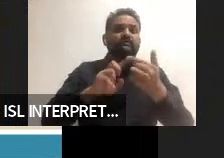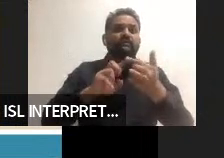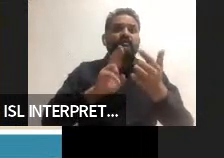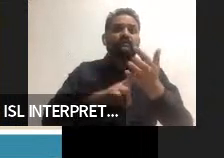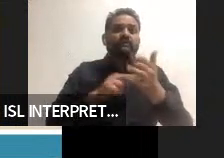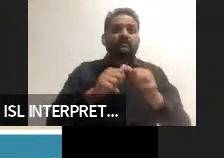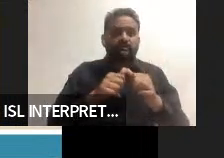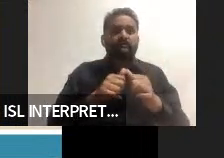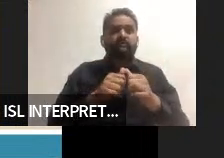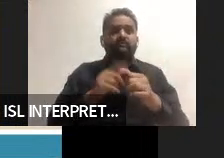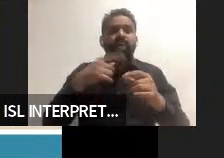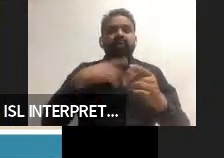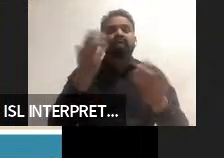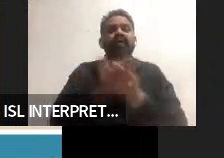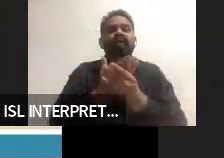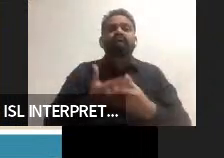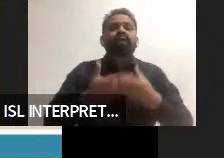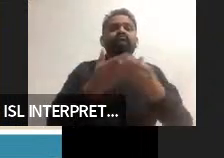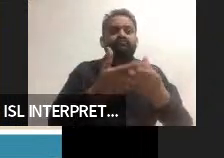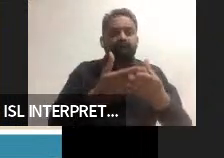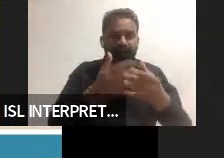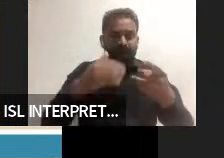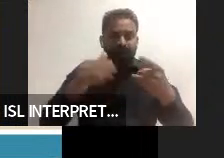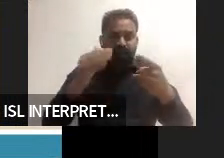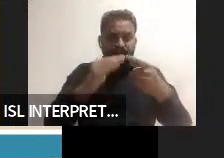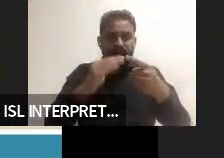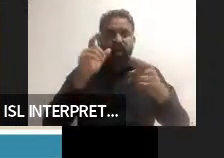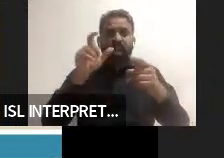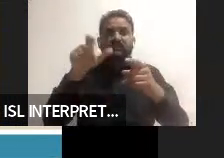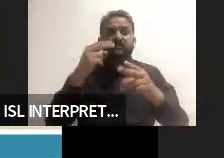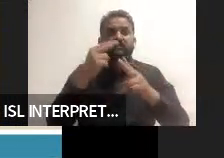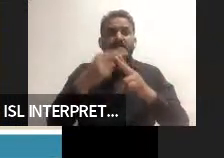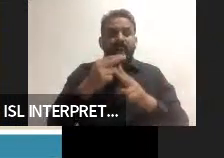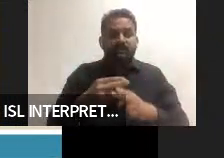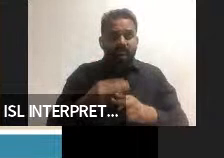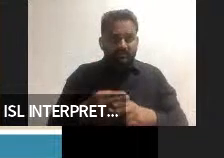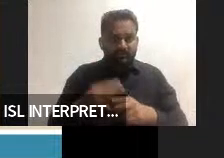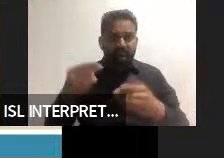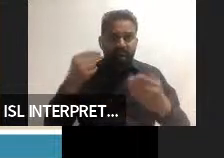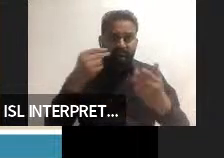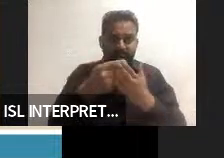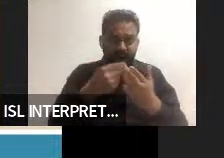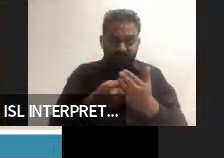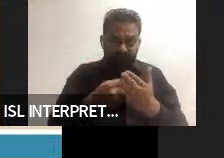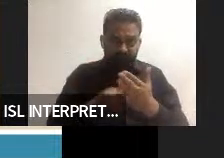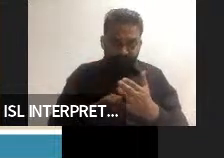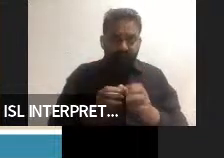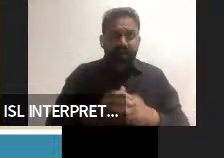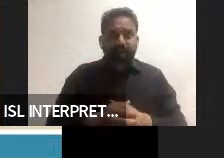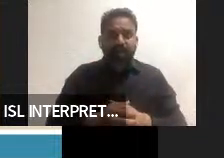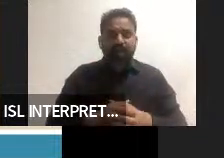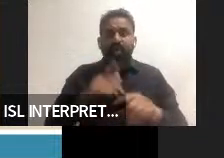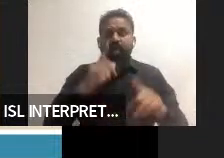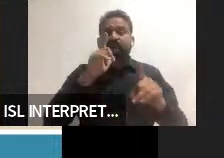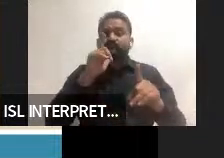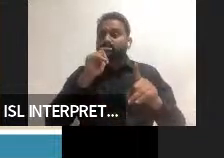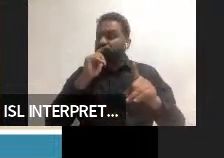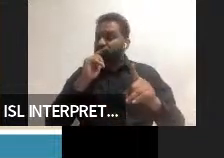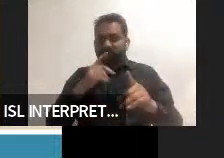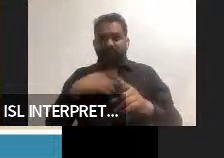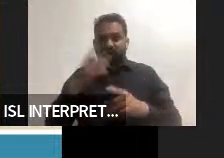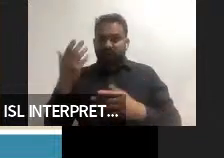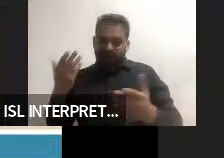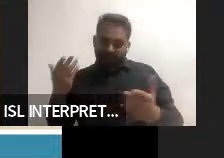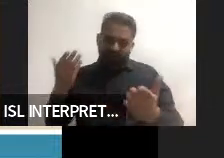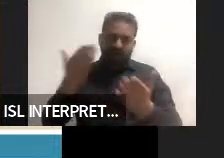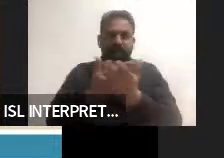memoranda. Then you should have a minimum indication. You should have that on behalf of whose party or which party